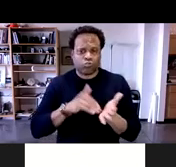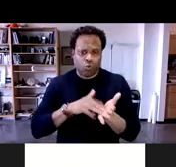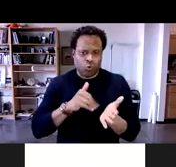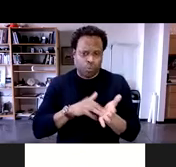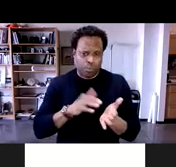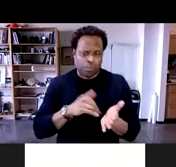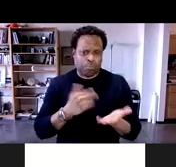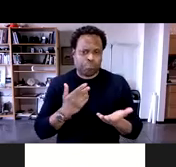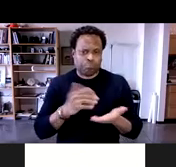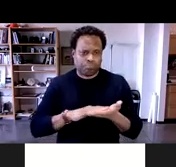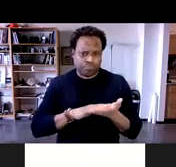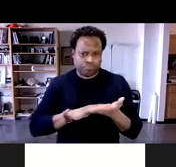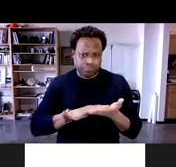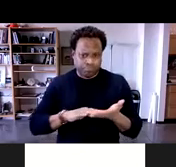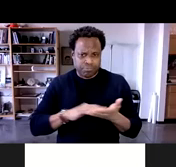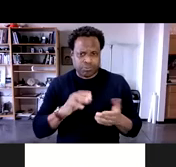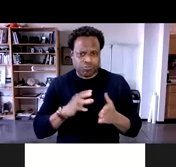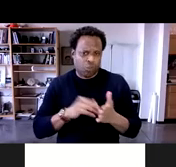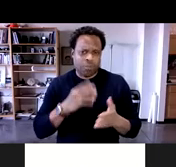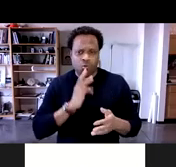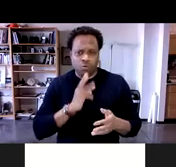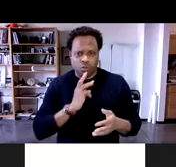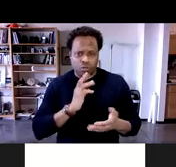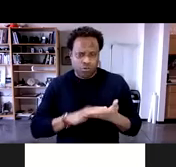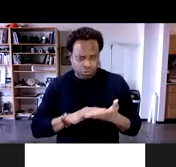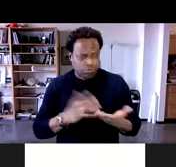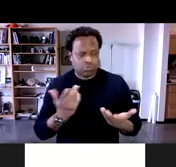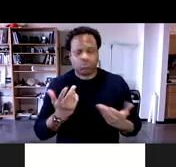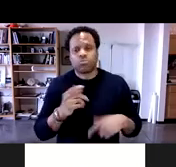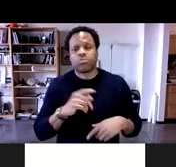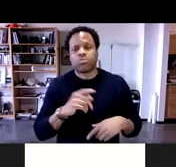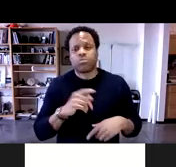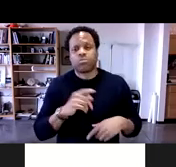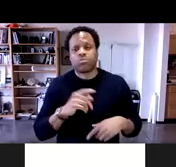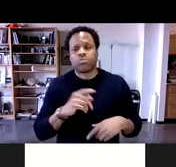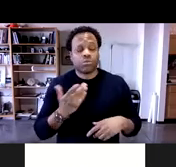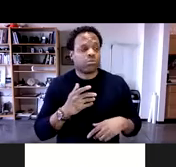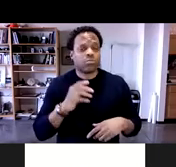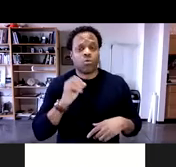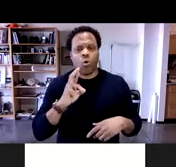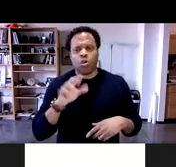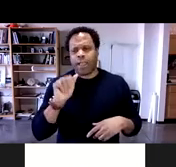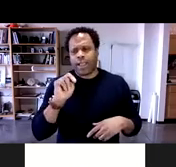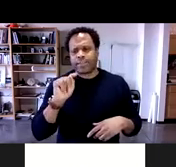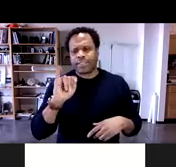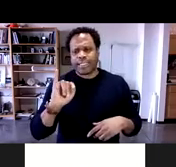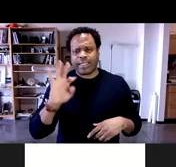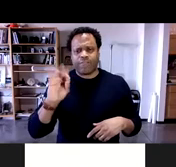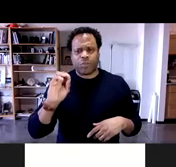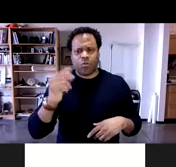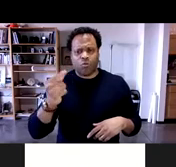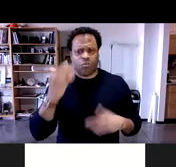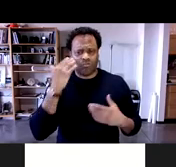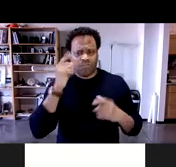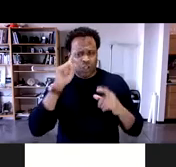The one thing we can suggest is use soap and water on it, and that seems